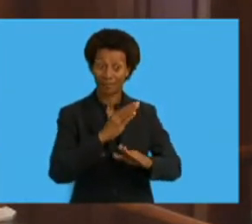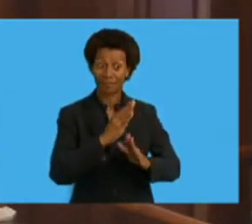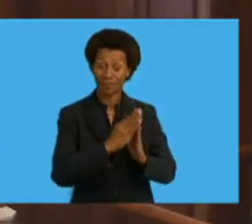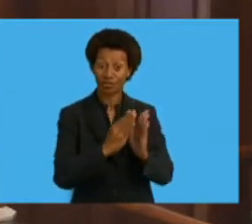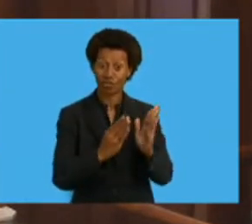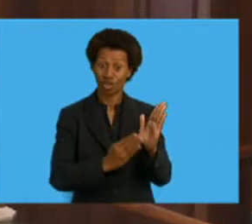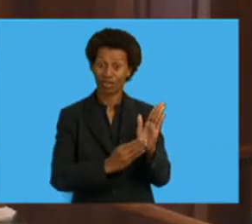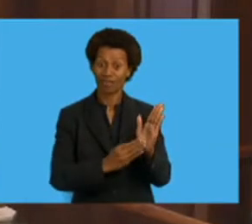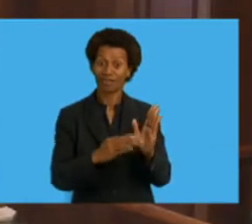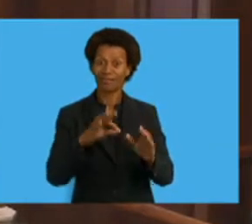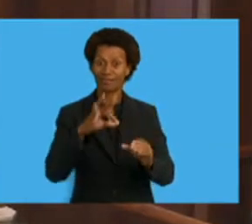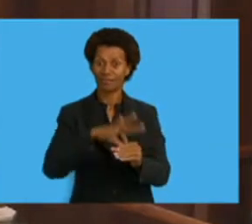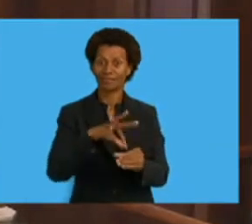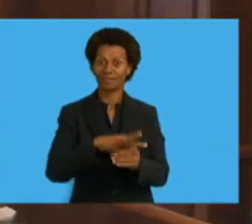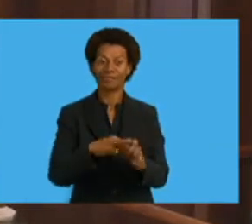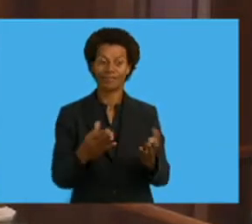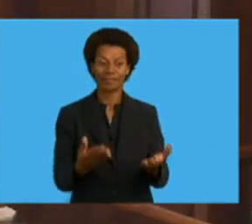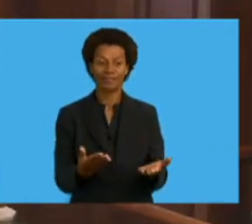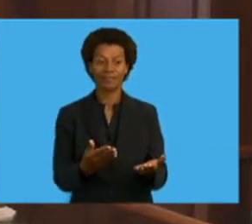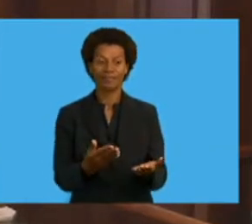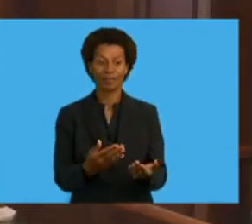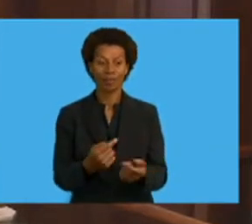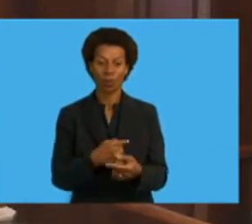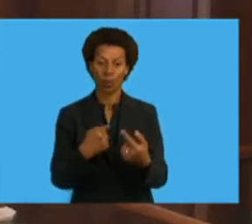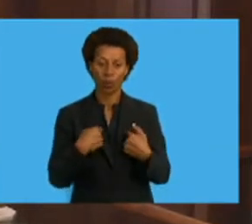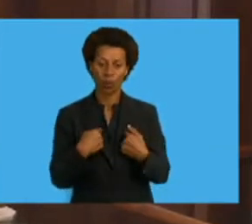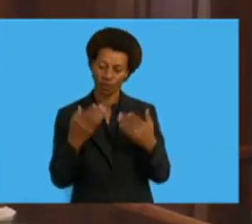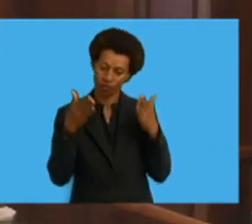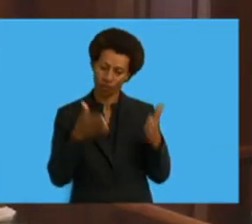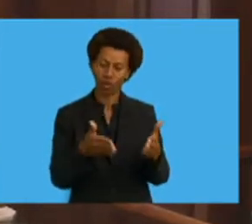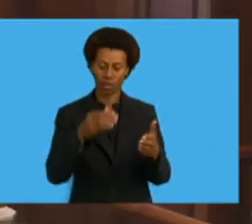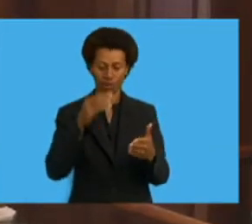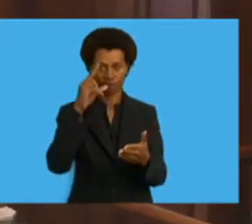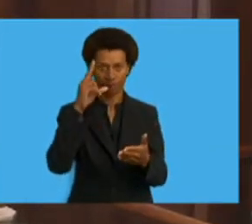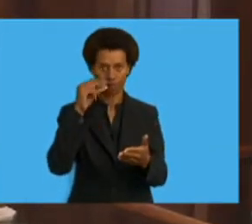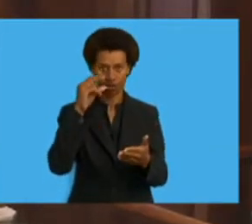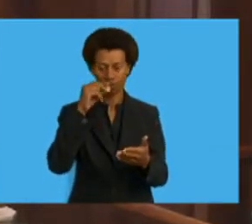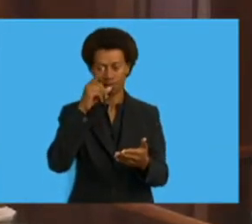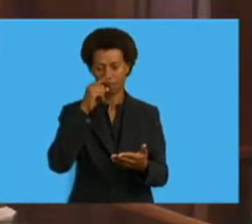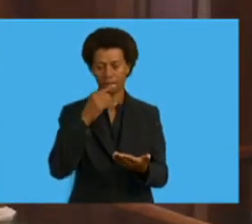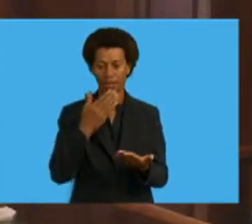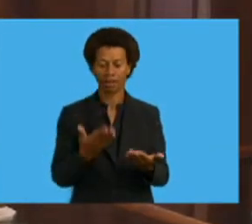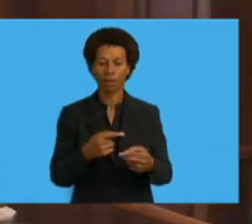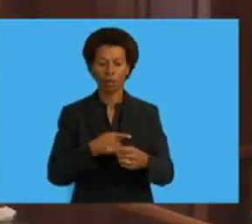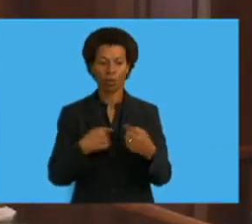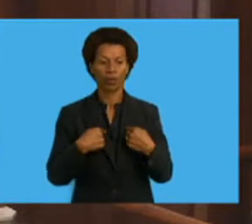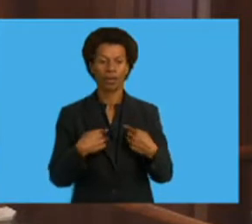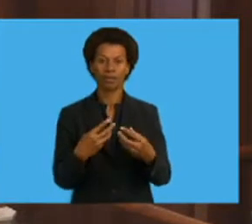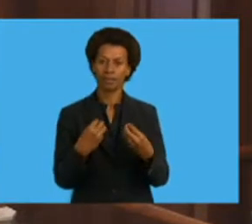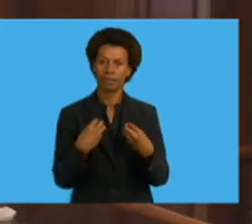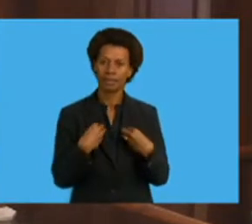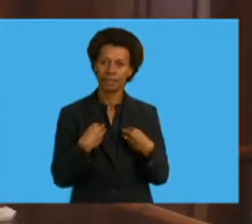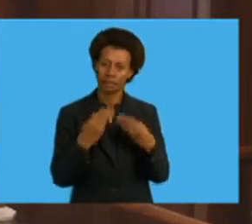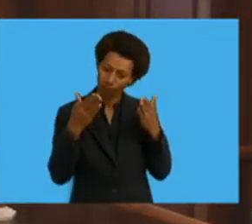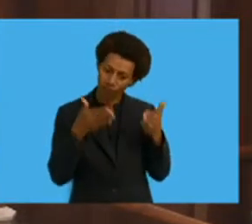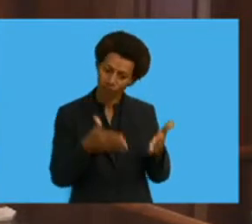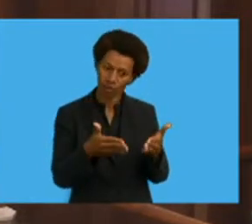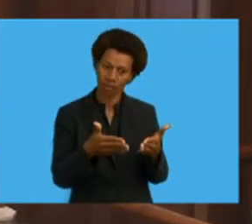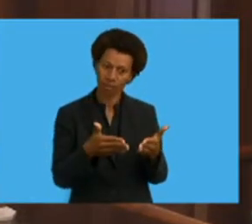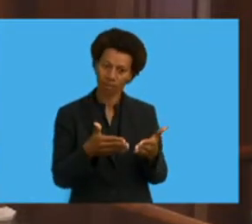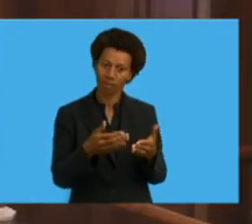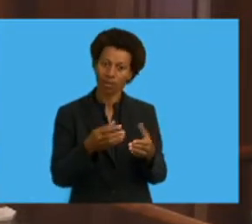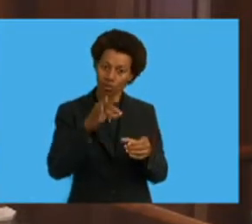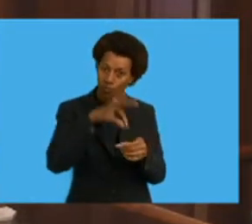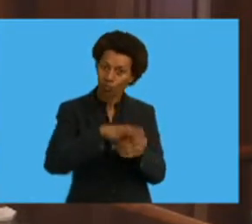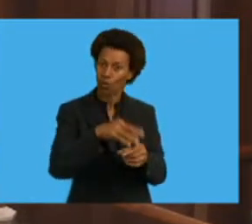Because Madam Speaker, we govern at the behest of the Fijian people. And we are in the business of being re-elected